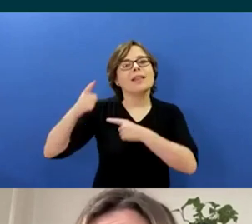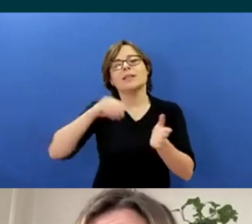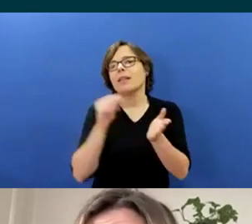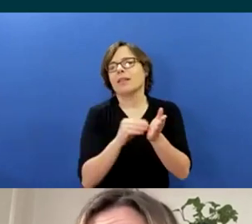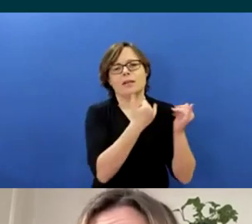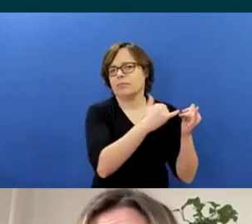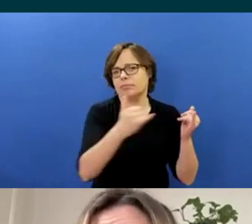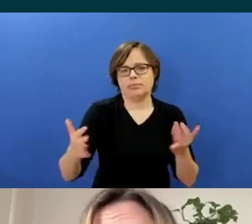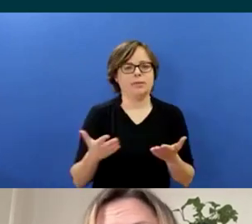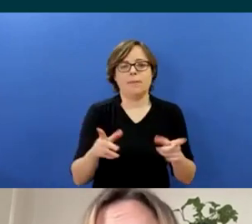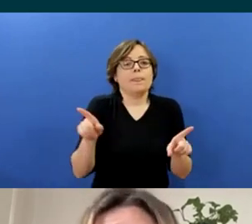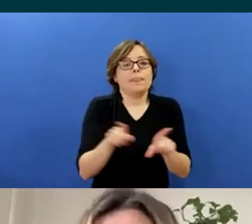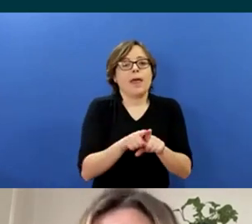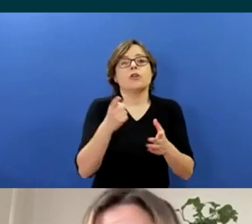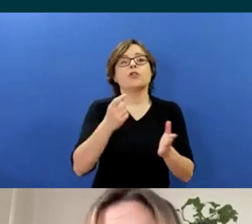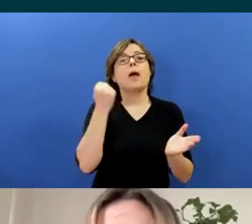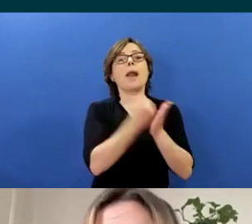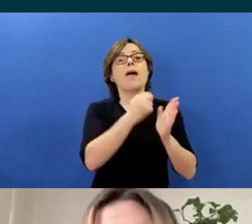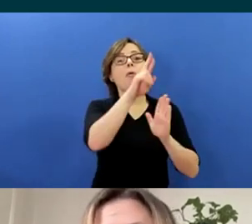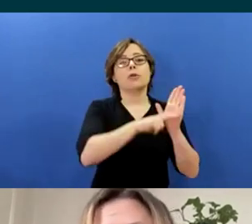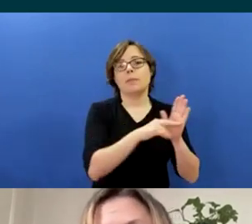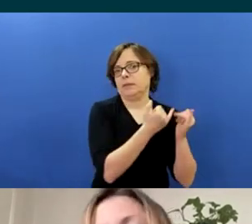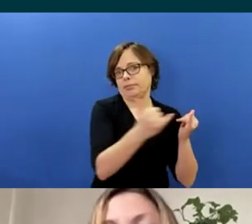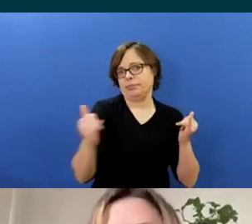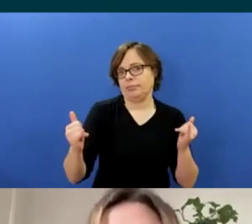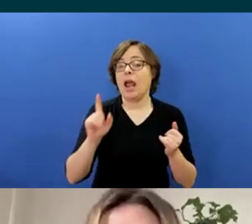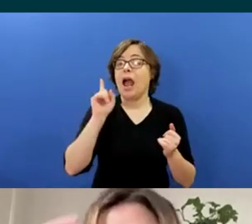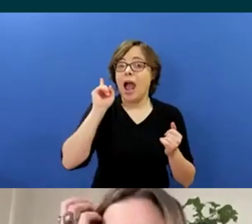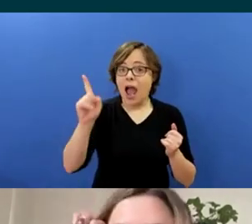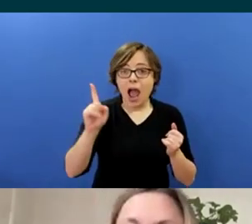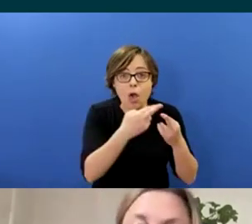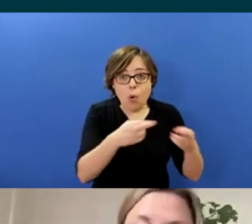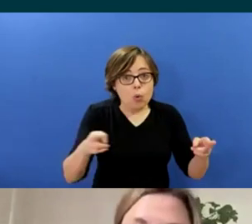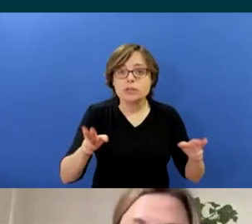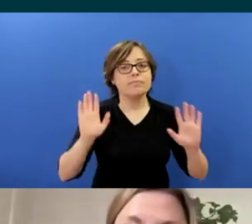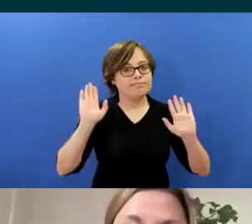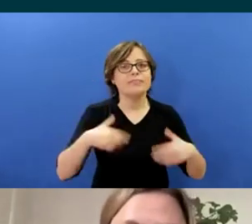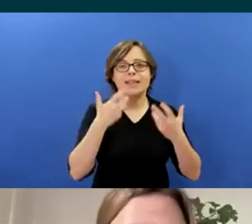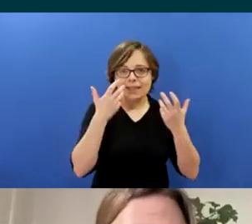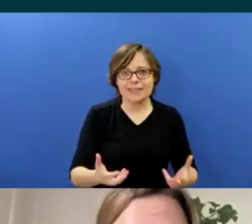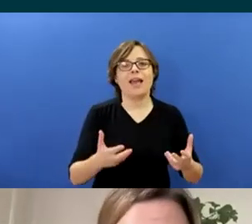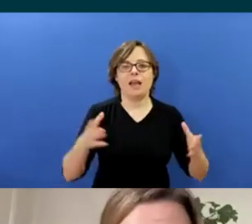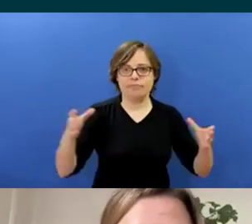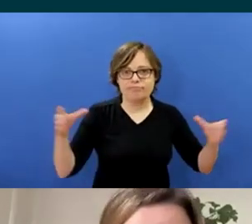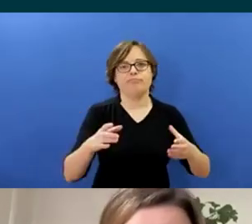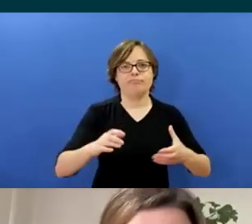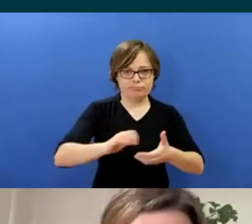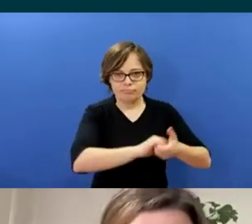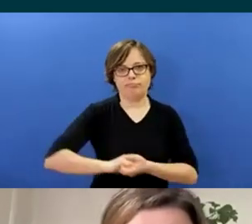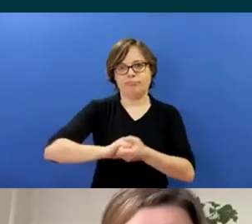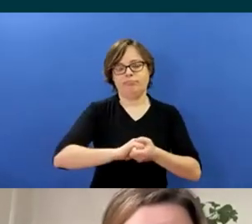Yet, despite their differences, they want to stay united and therefore have to figure out